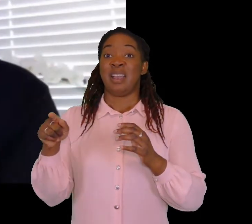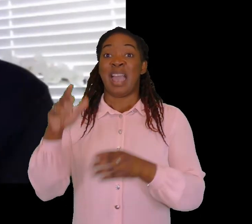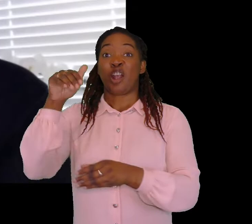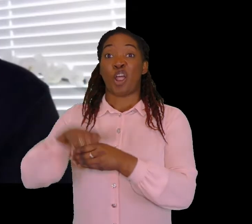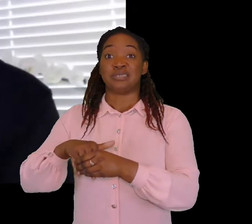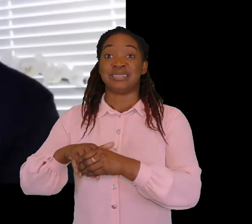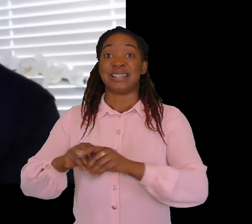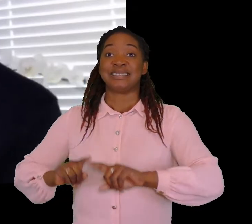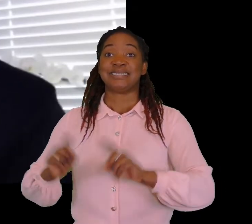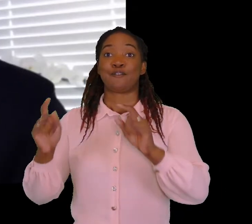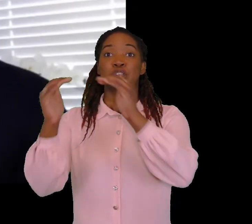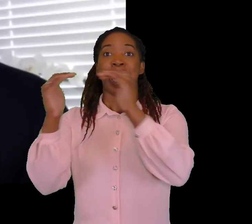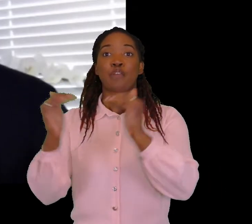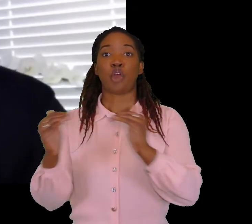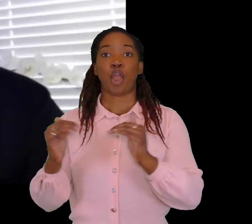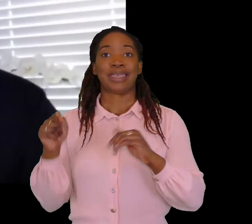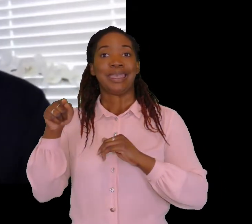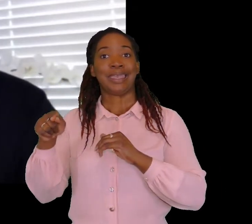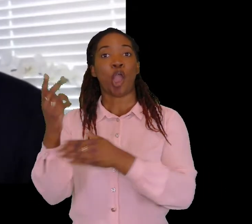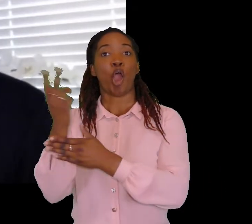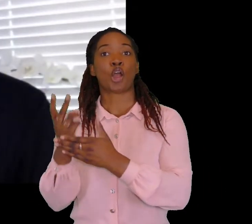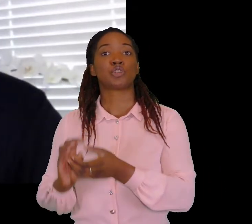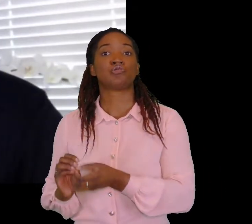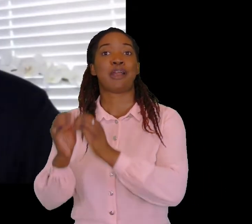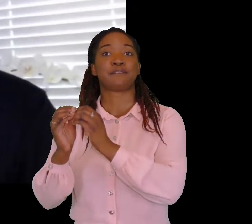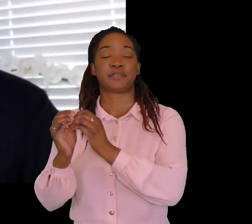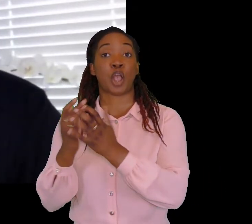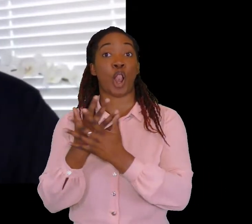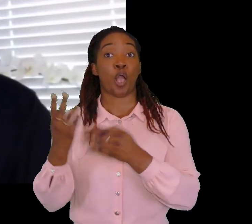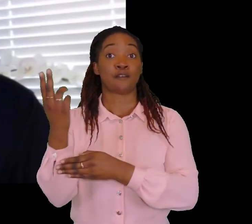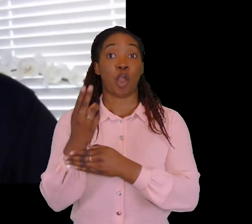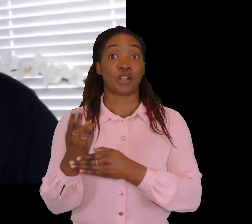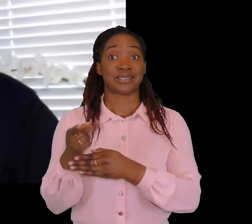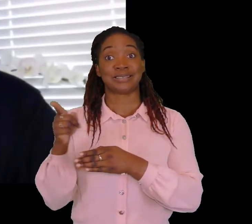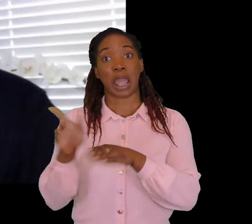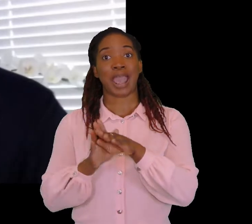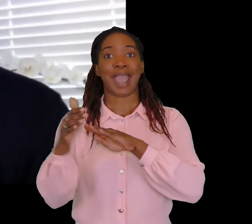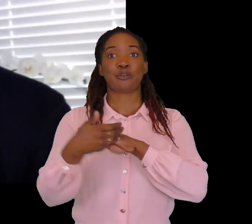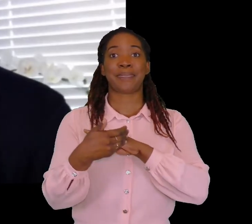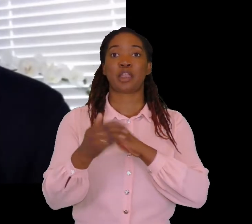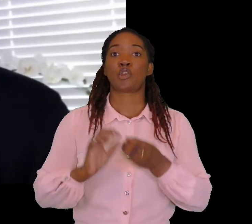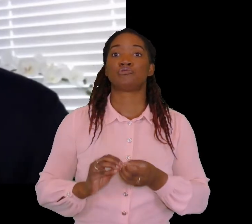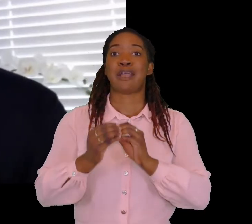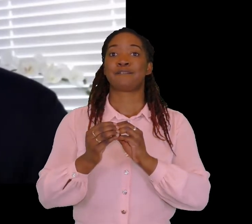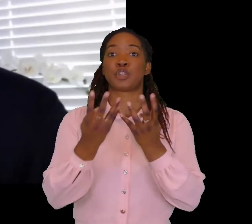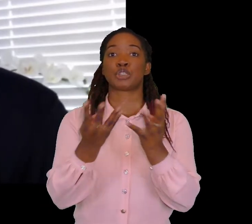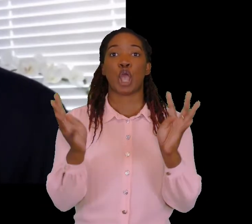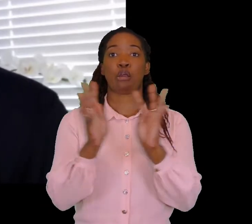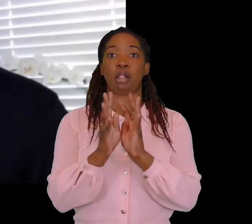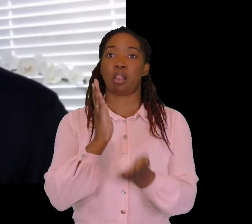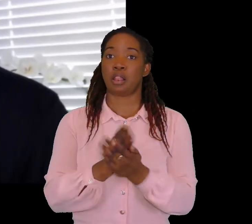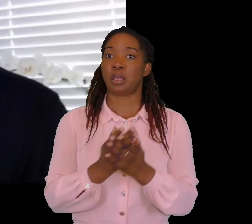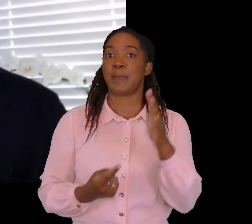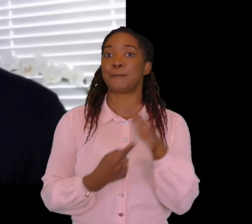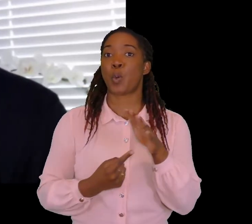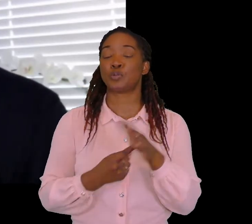the crafts. And a lot of artists ended up being, the Caribbean craft circle was really important because it had a